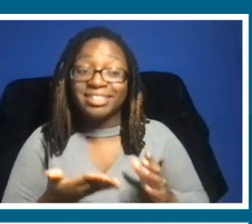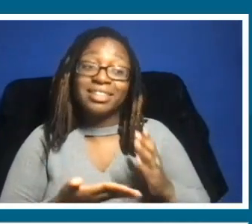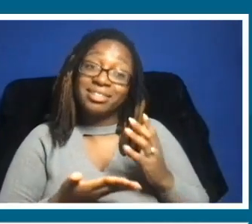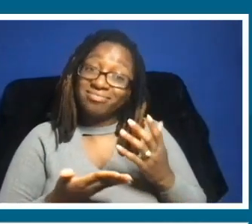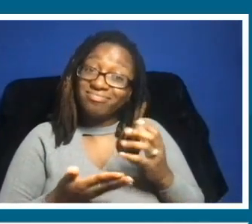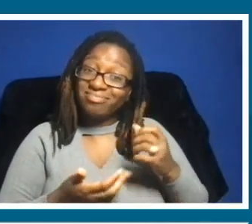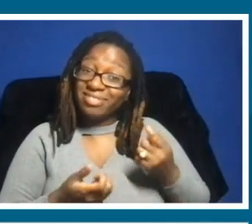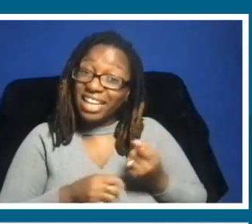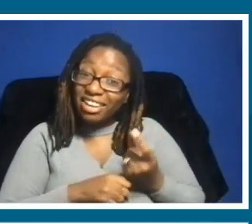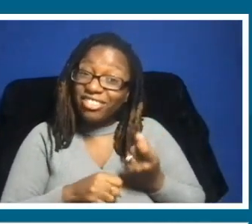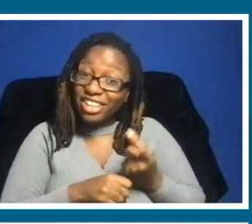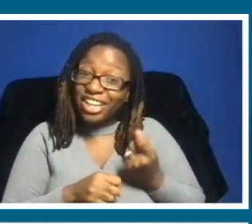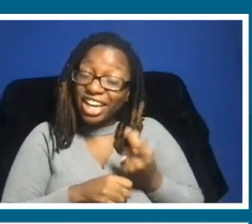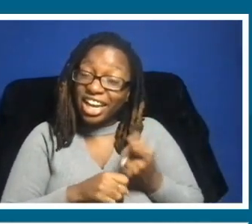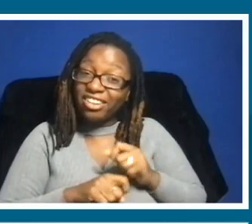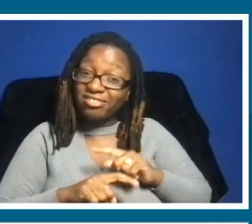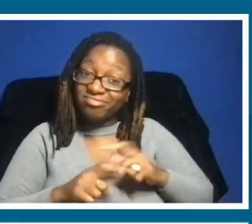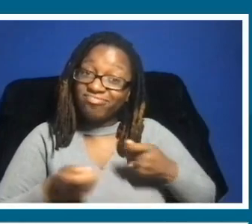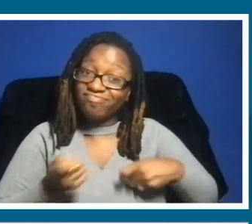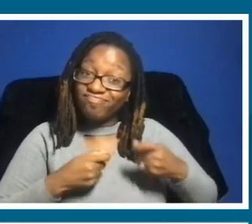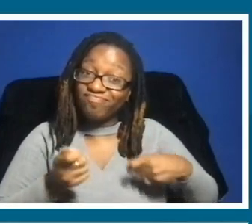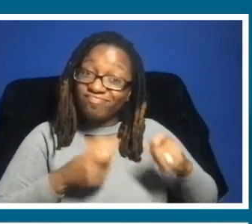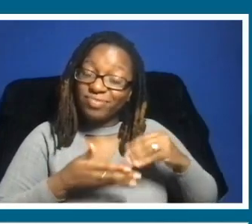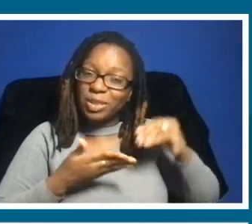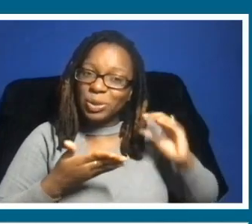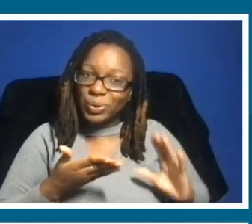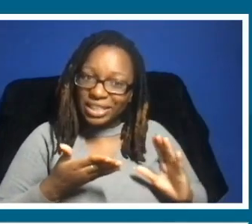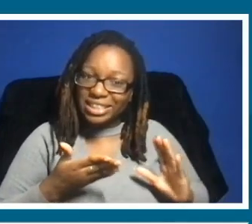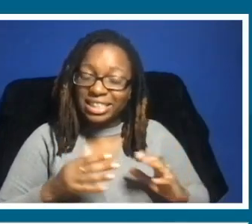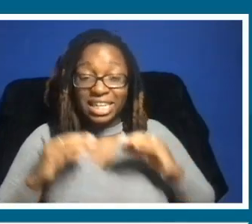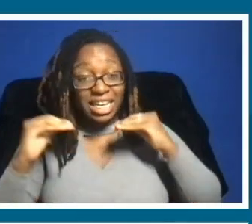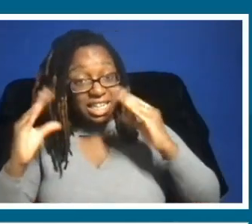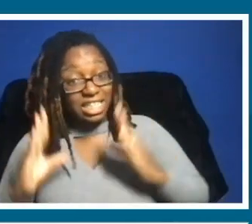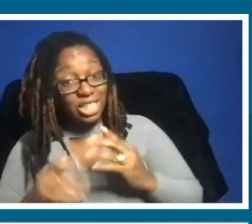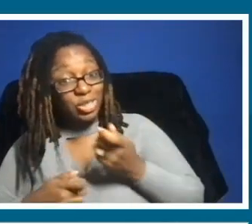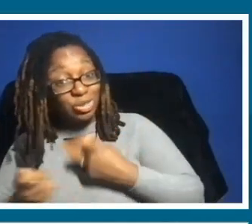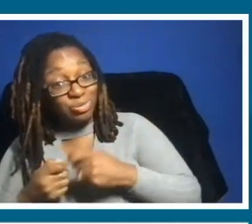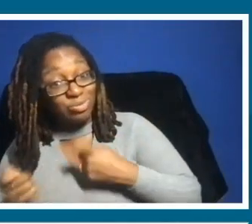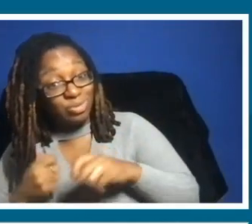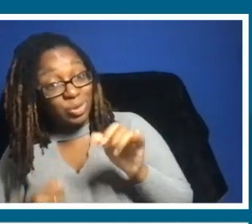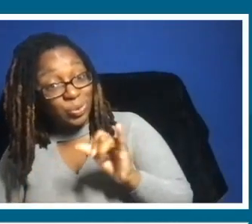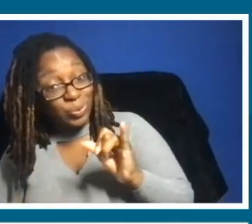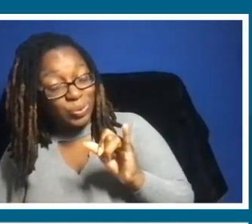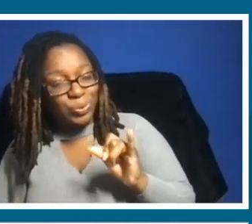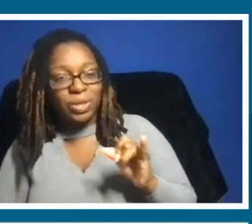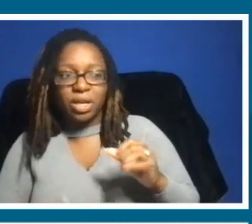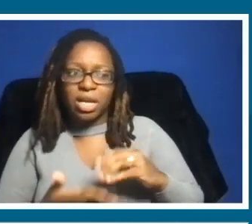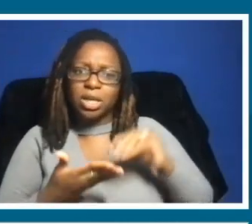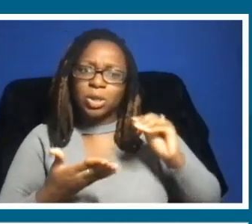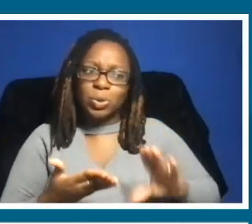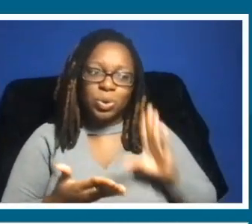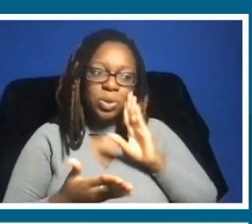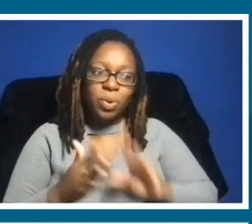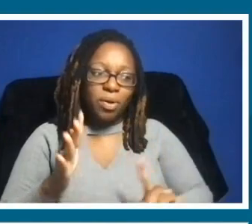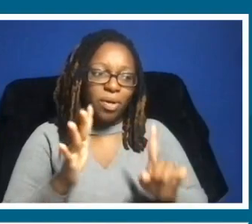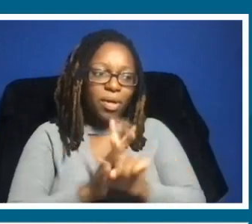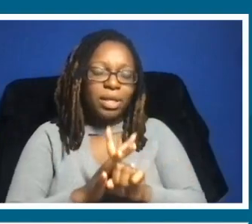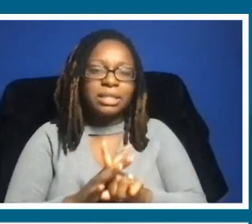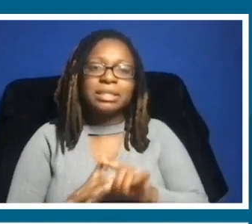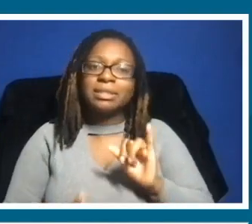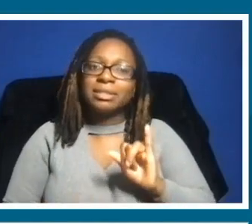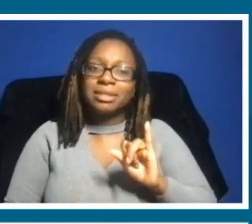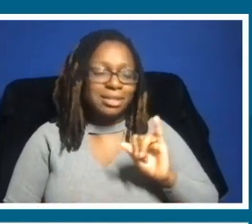year. The students that the teachers are teaching, and then the students themselves. Oftentimes we'll say the kid that comes to you in